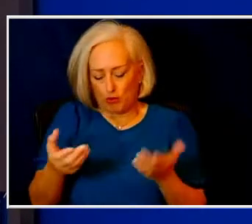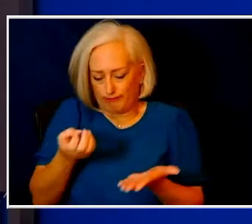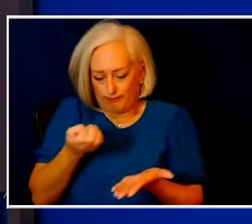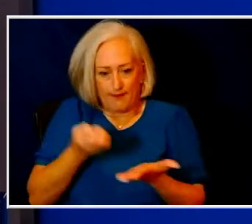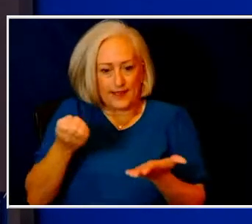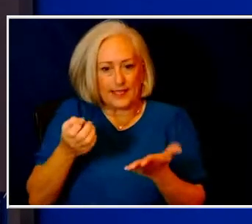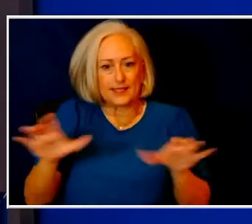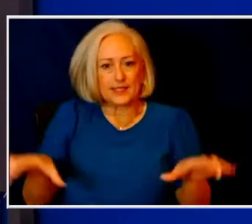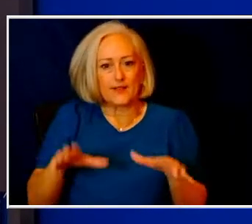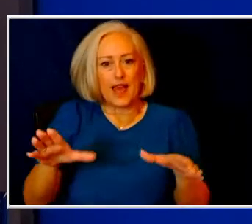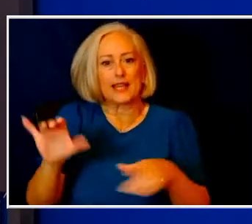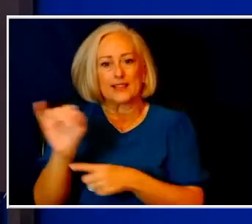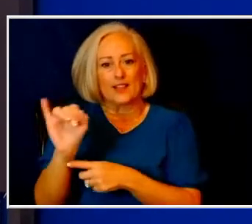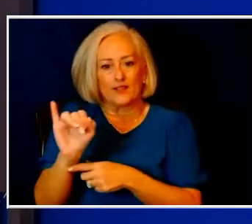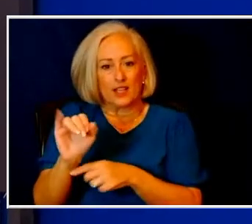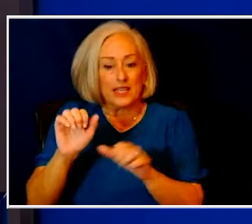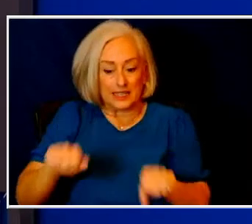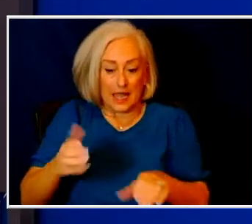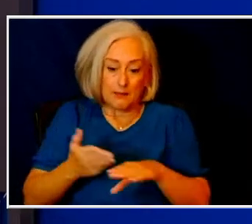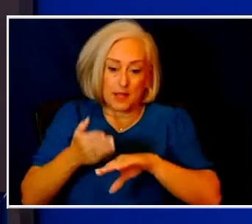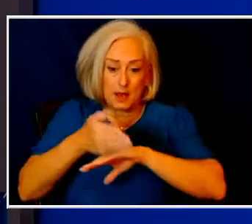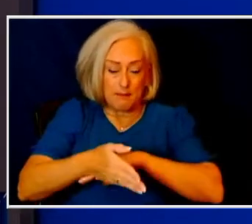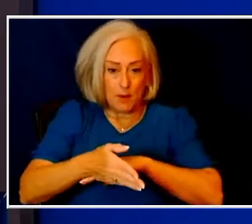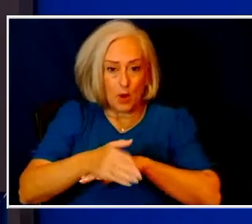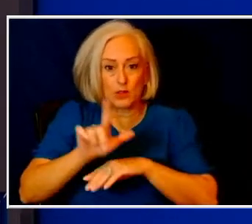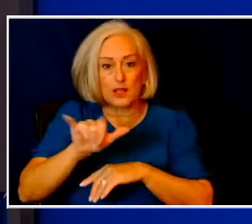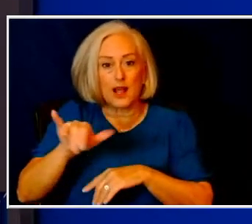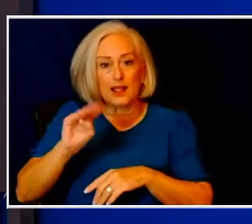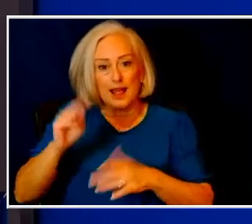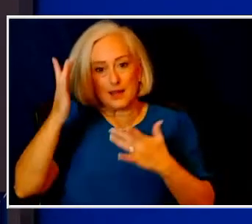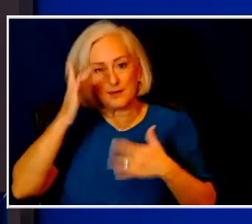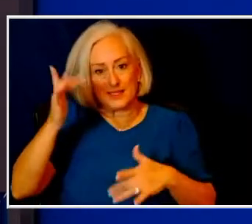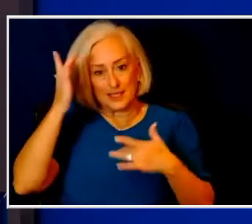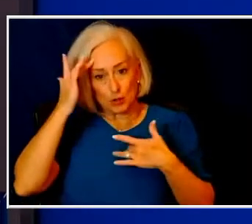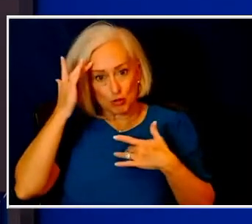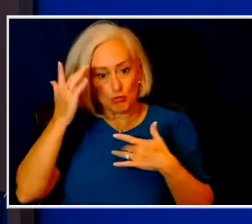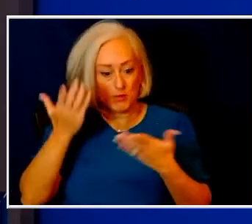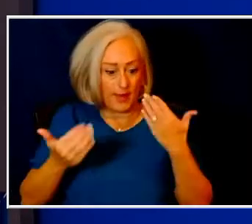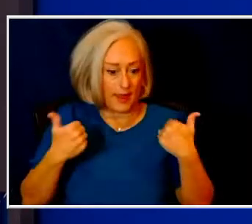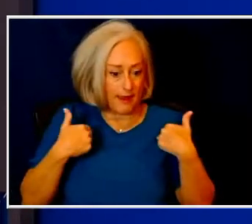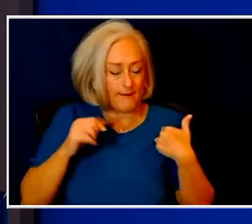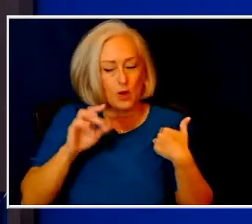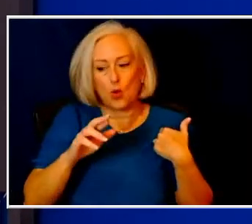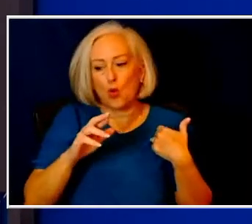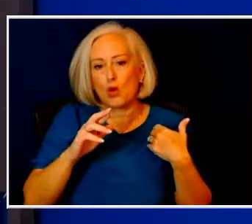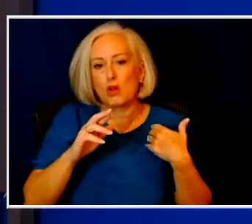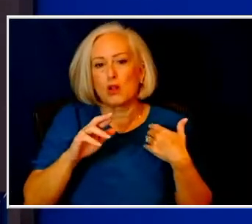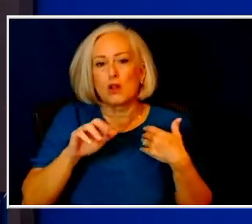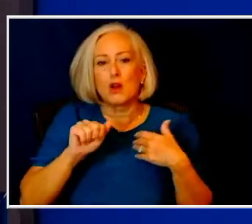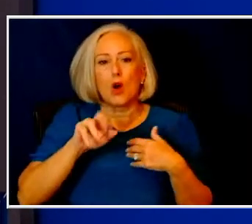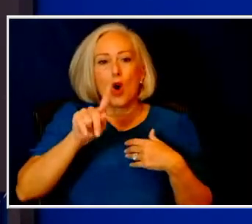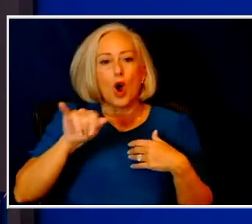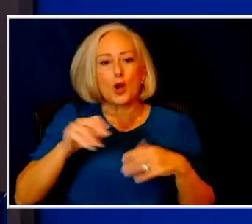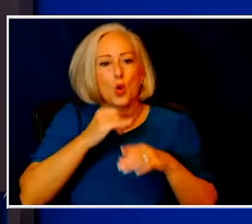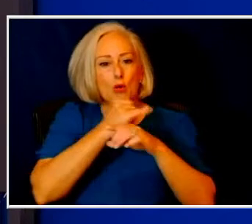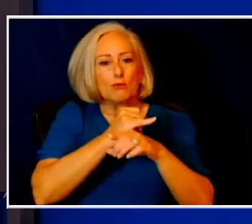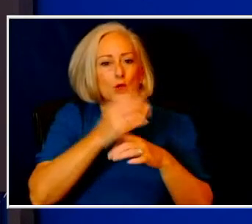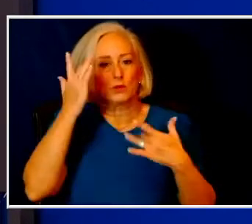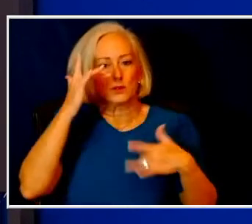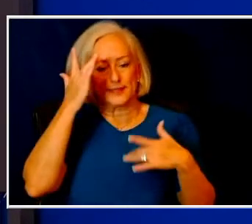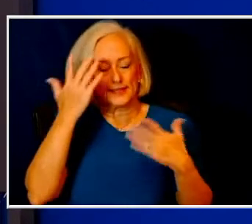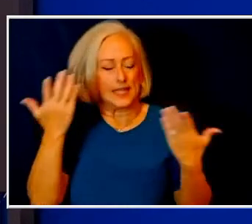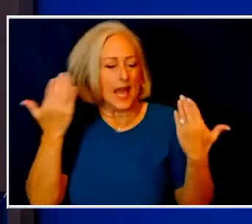a post-Lyme syndrome that people may have, or some sort of autoimmunity, but I'm not aware of